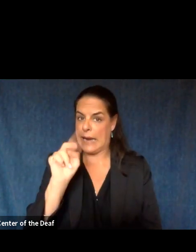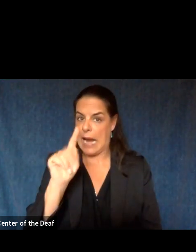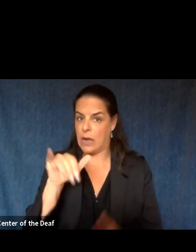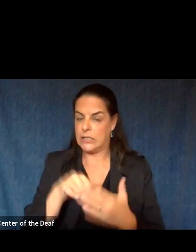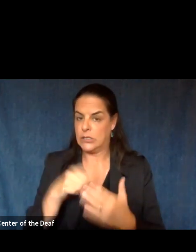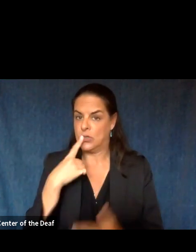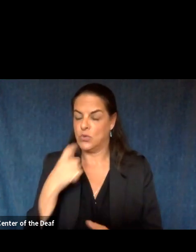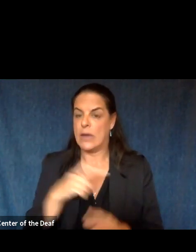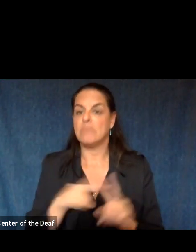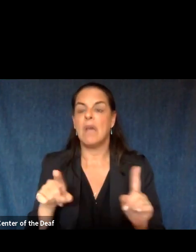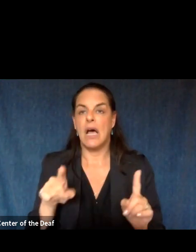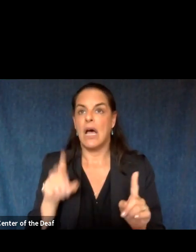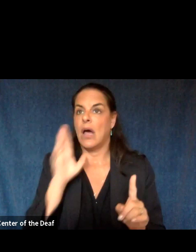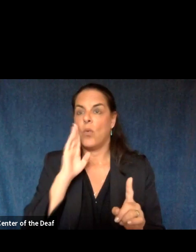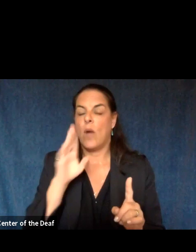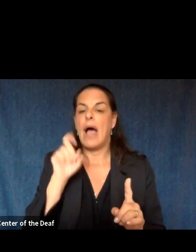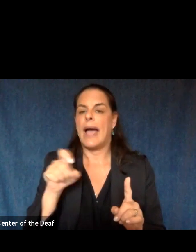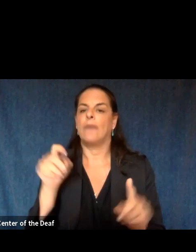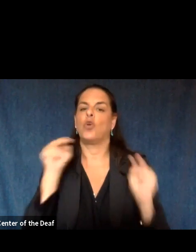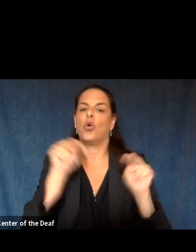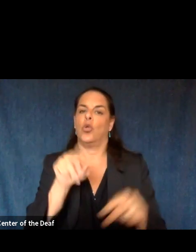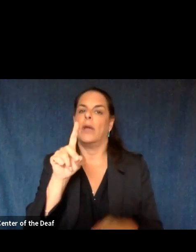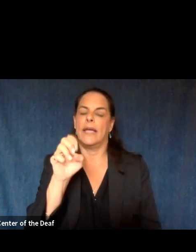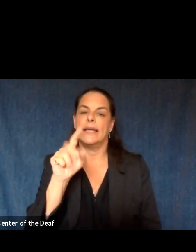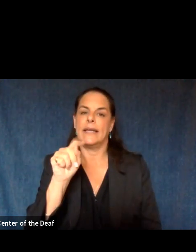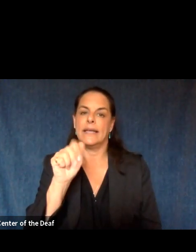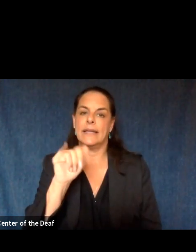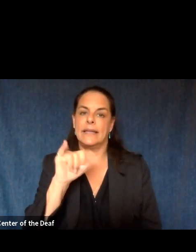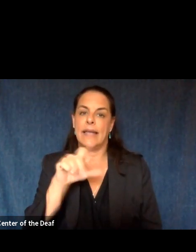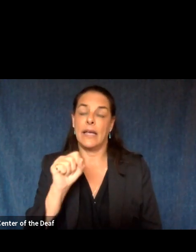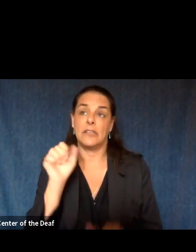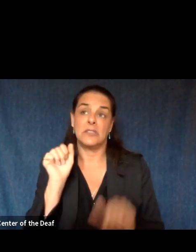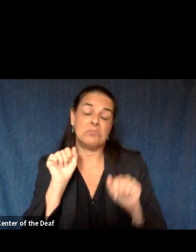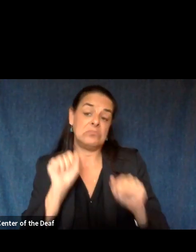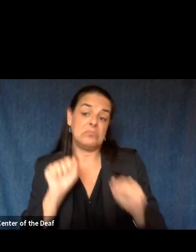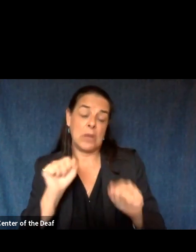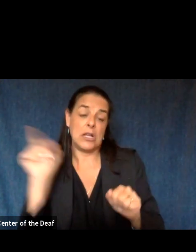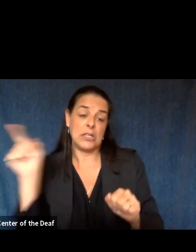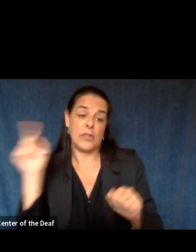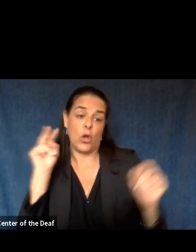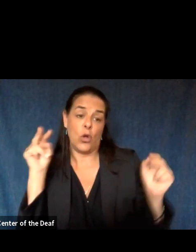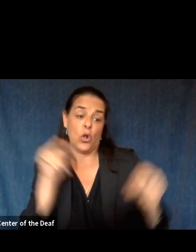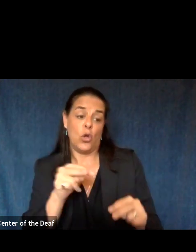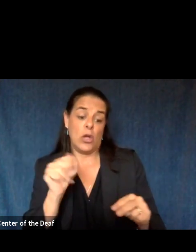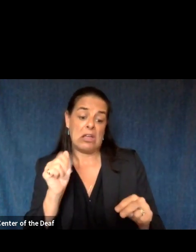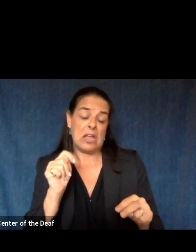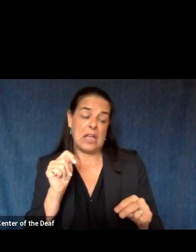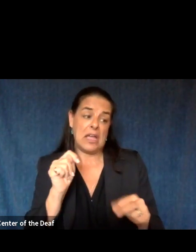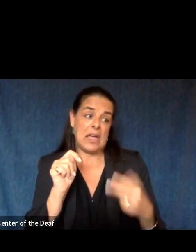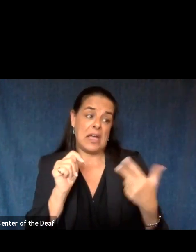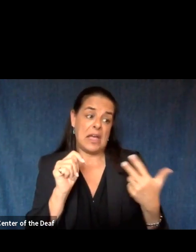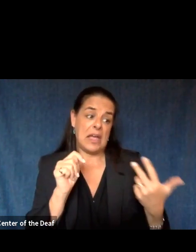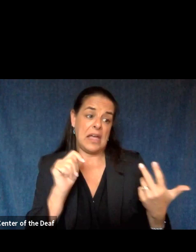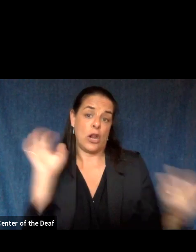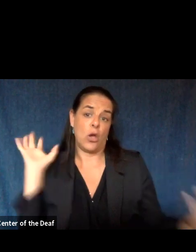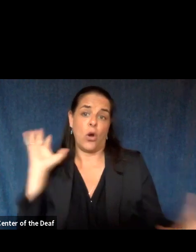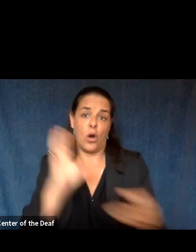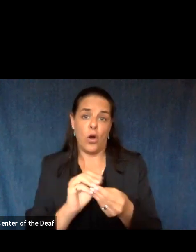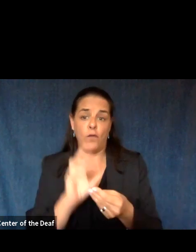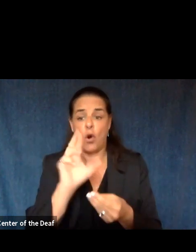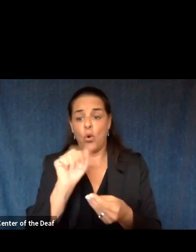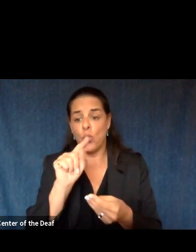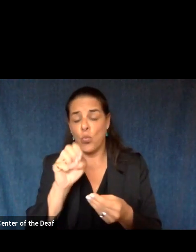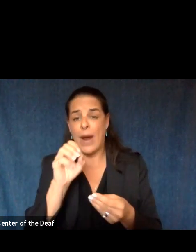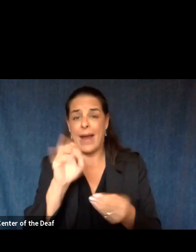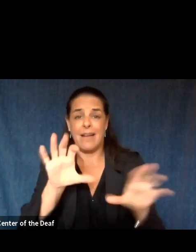but I'll have to look at the details of that. It could be they're looking at the overall rate in the